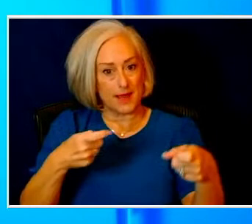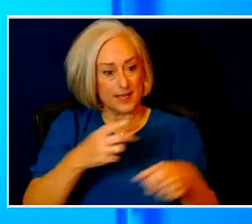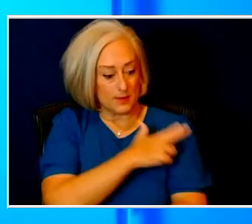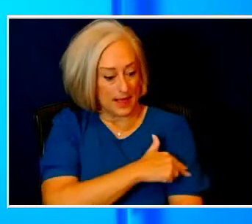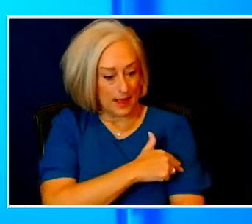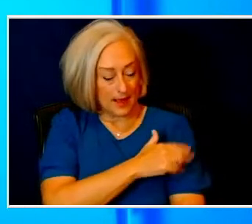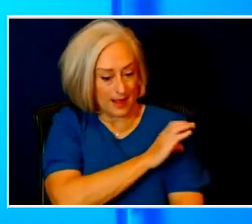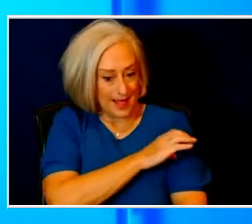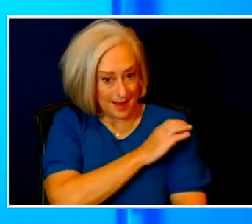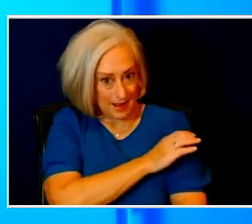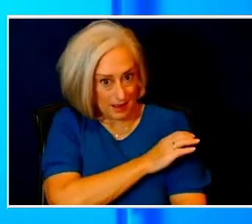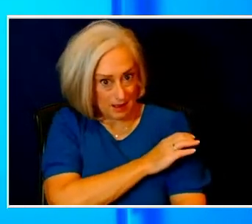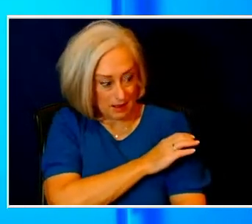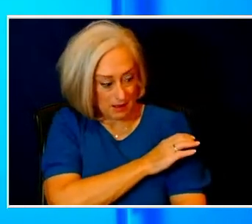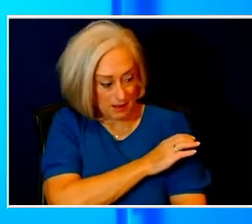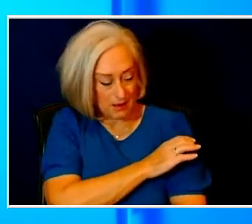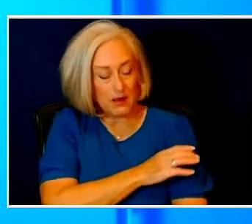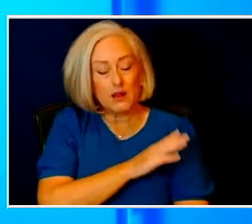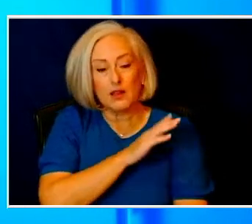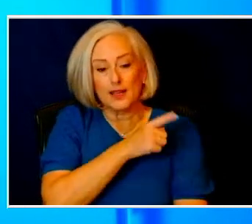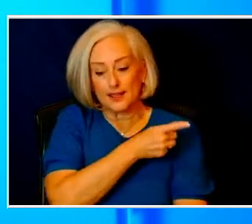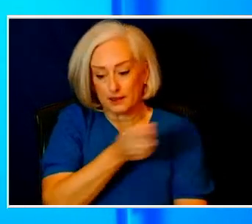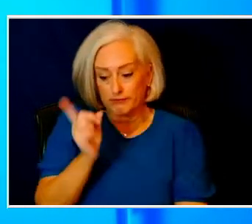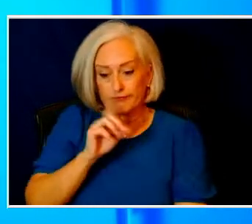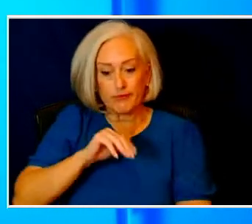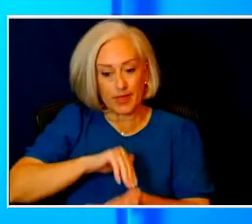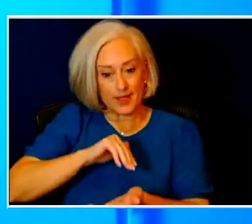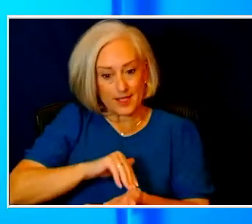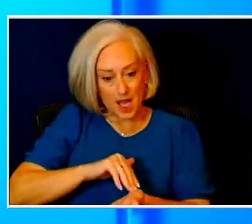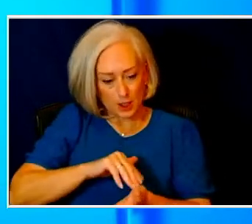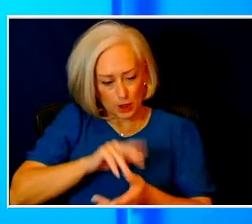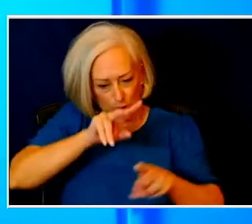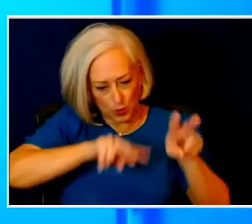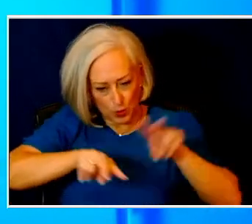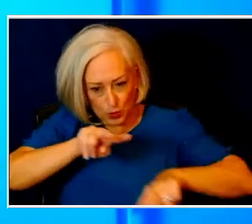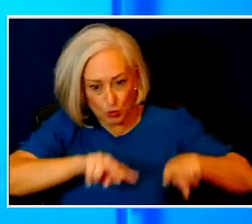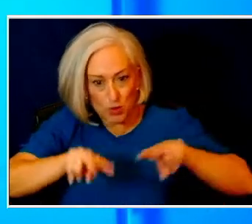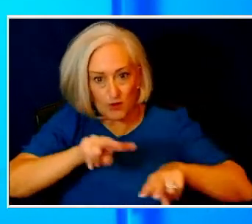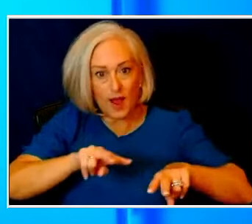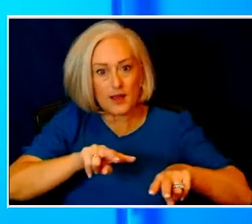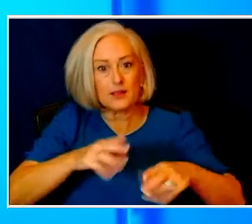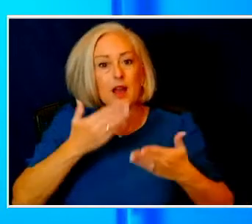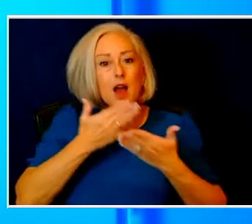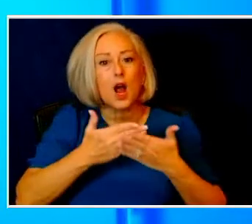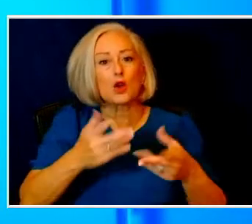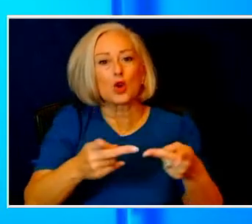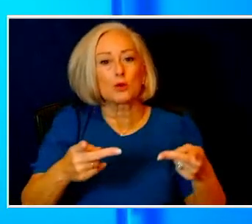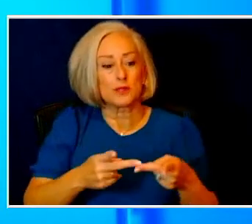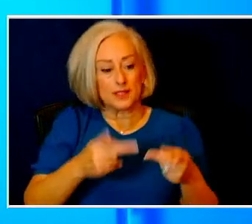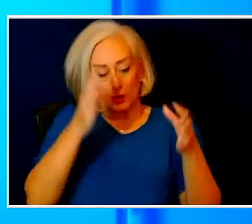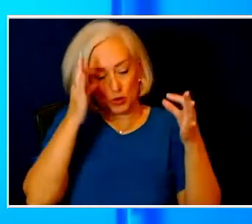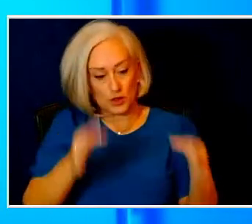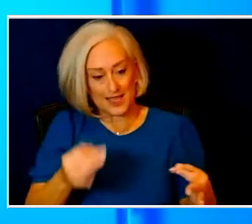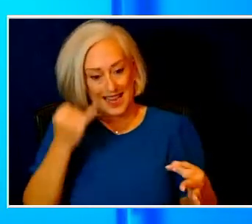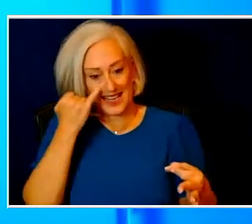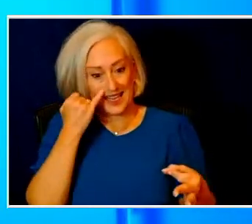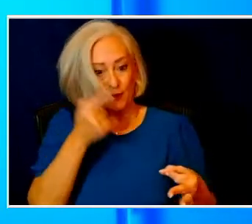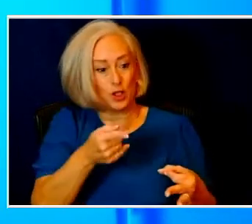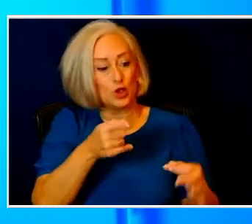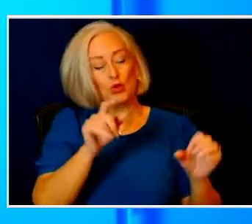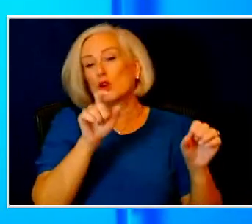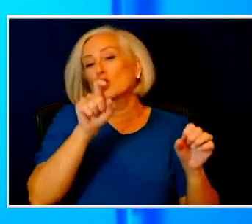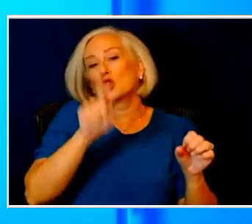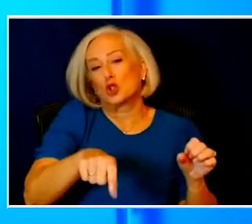the physicians who supervise the weight loss are in a good position to decide whether you are a candidate